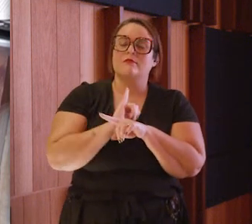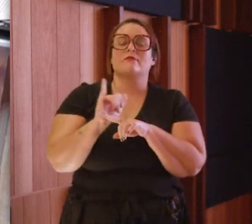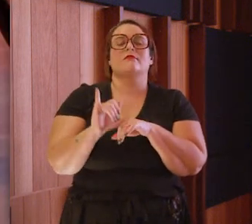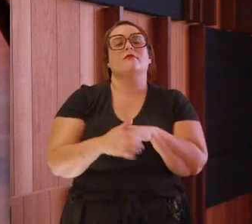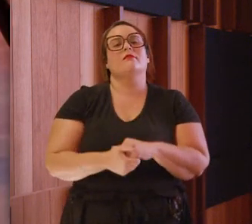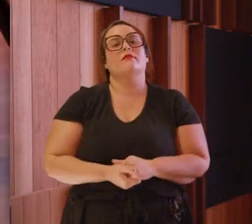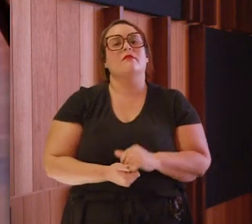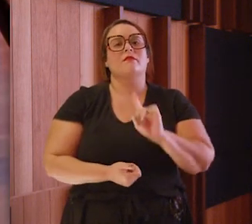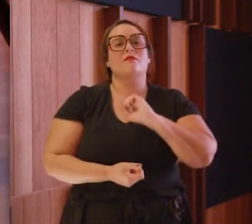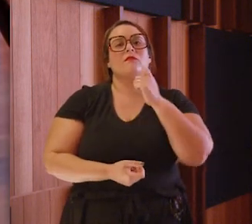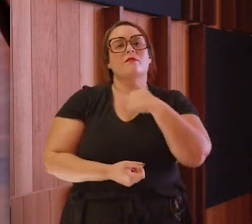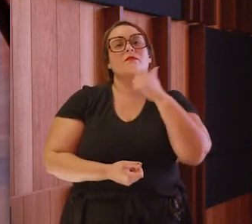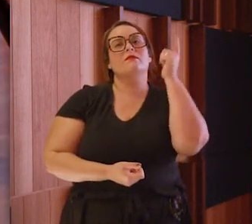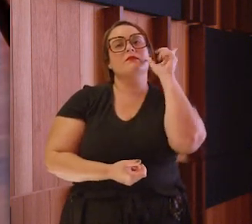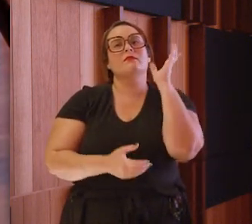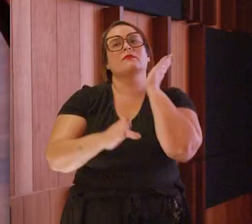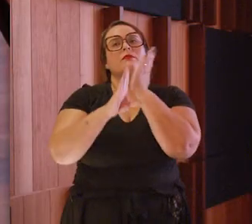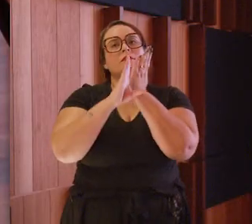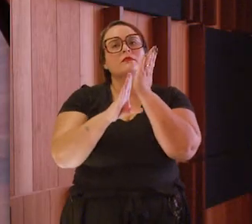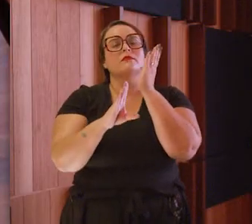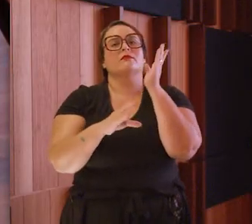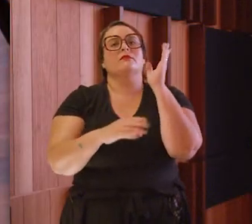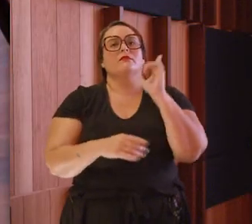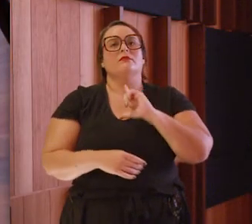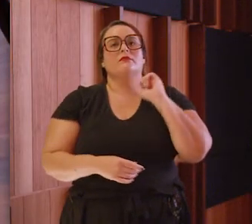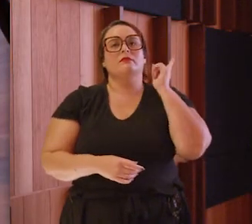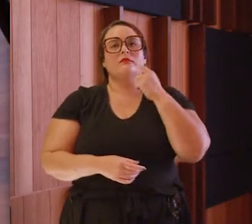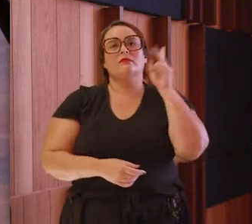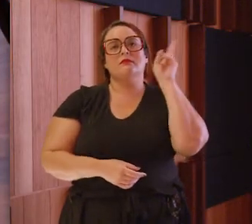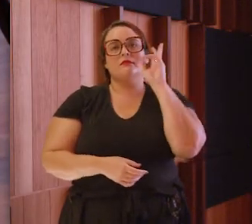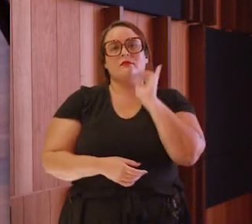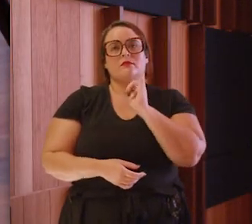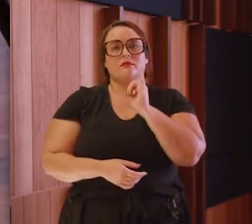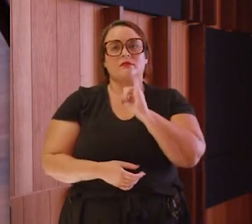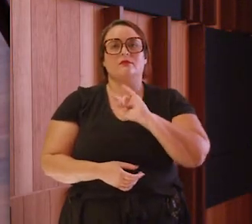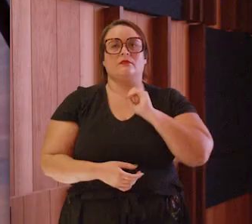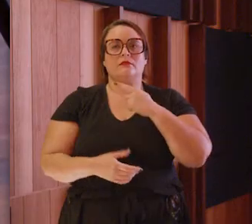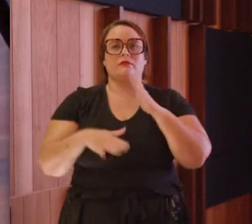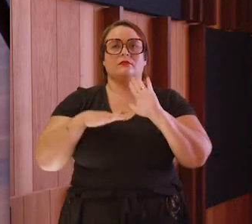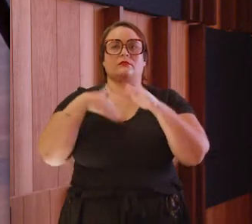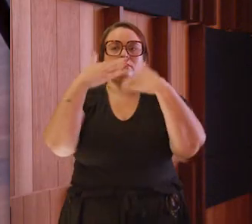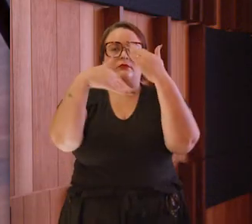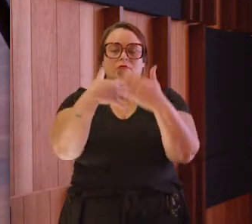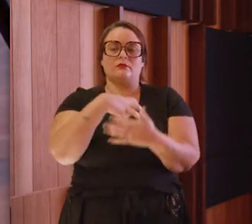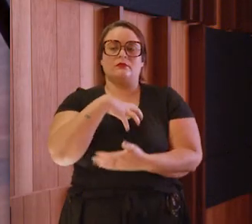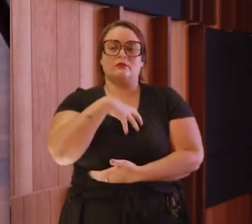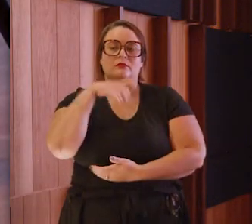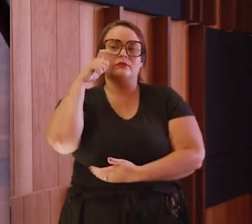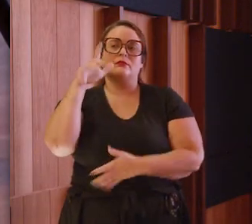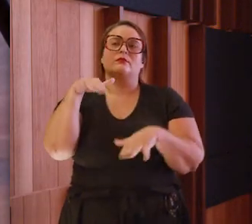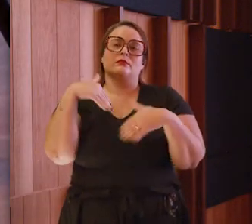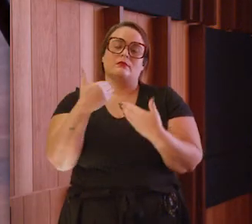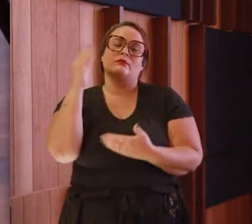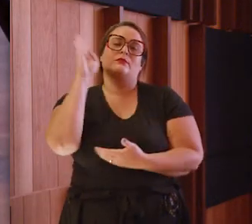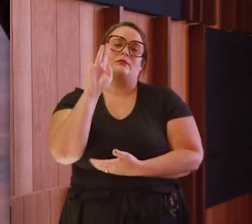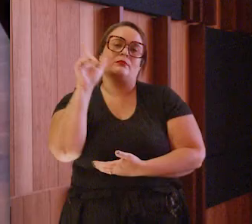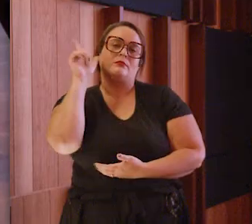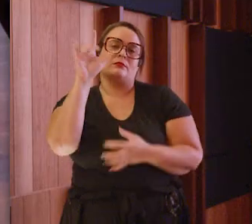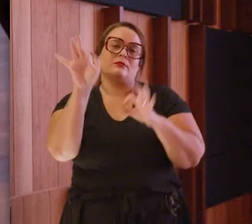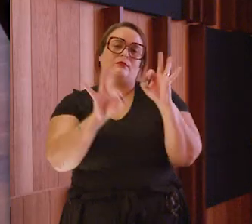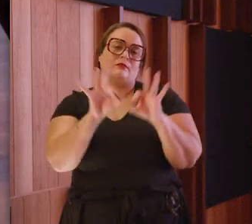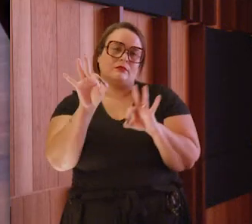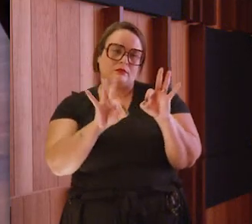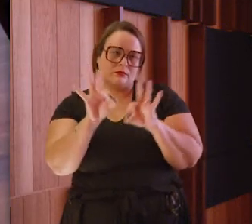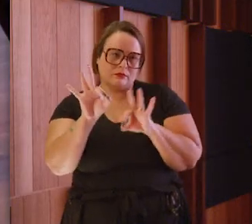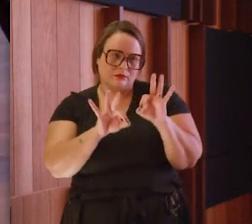the object and purpose of this new rule, there's a good chance that Brazil could fit into the carve-outs, into some of the potential avenues